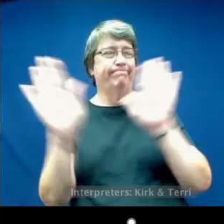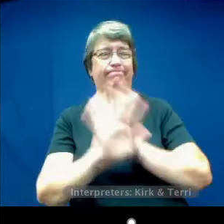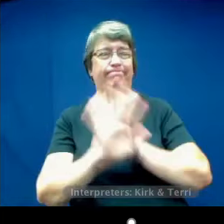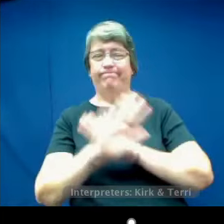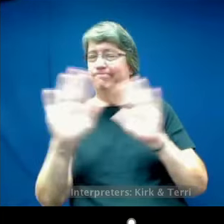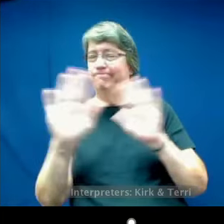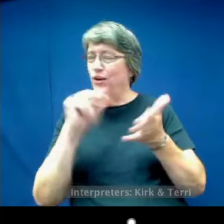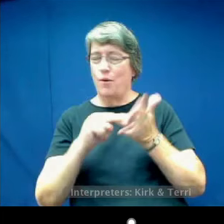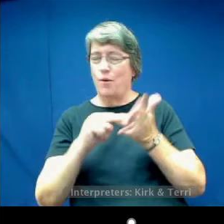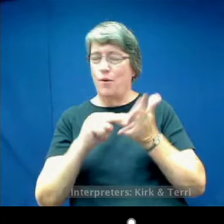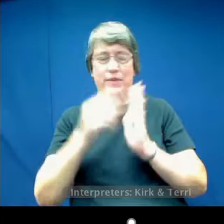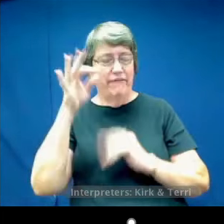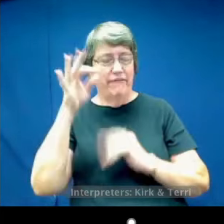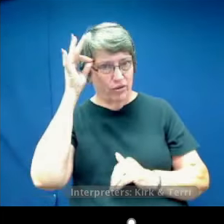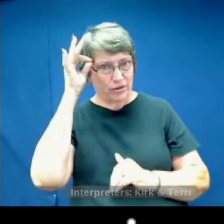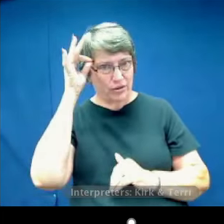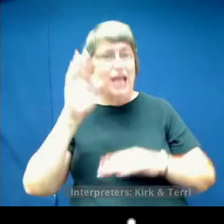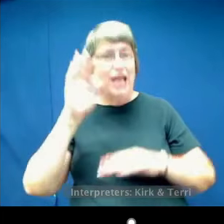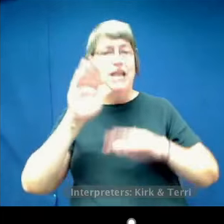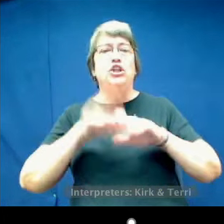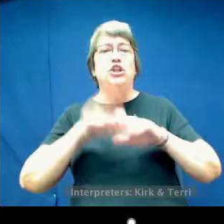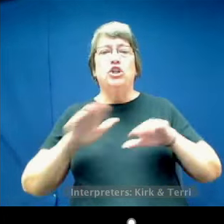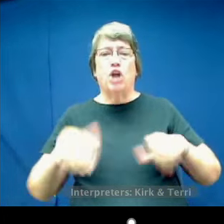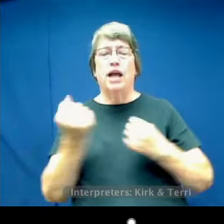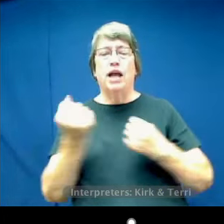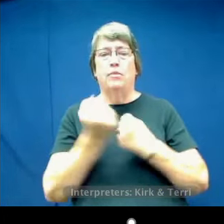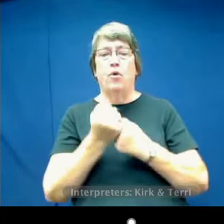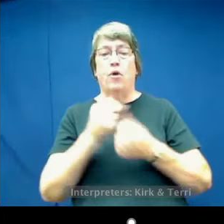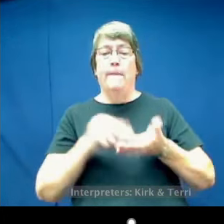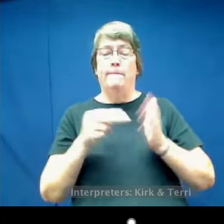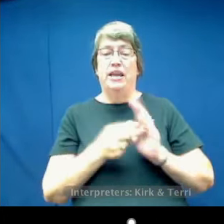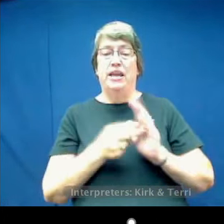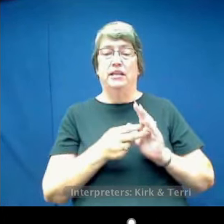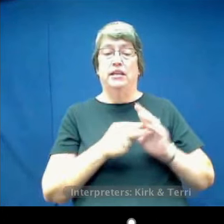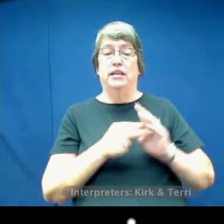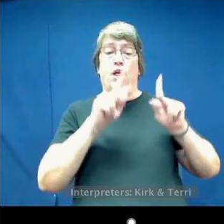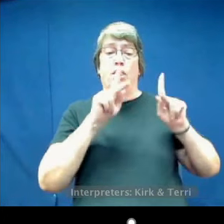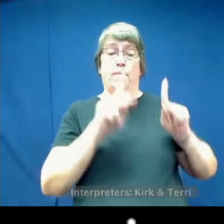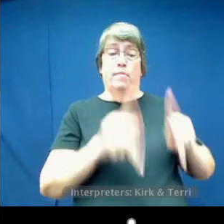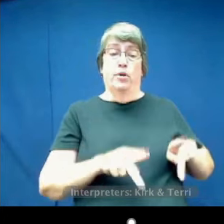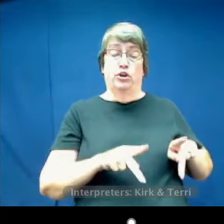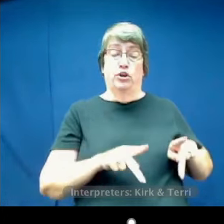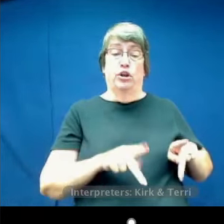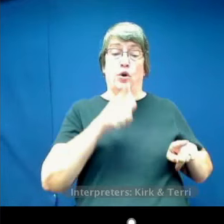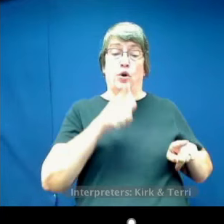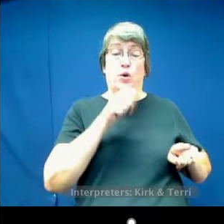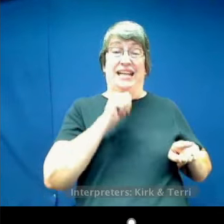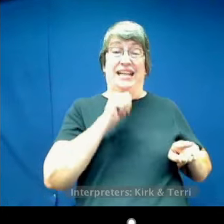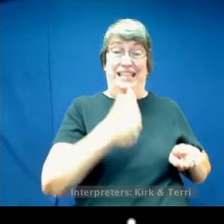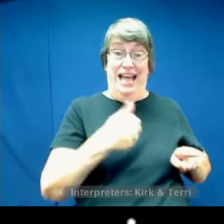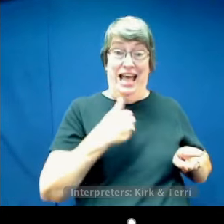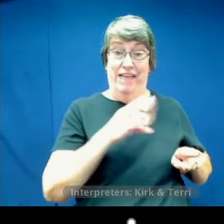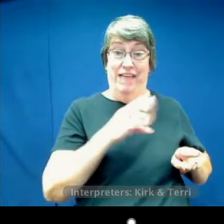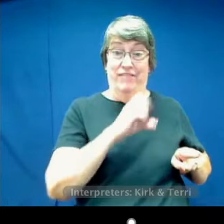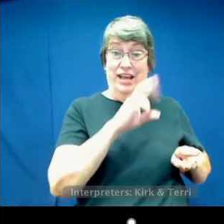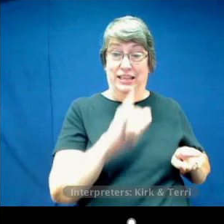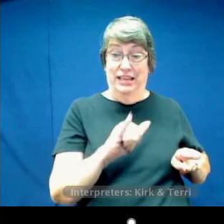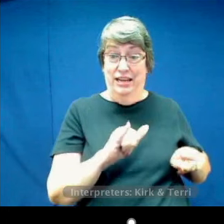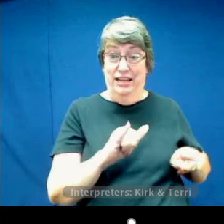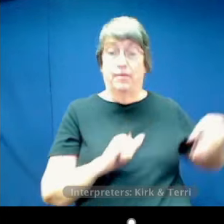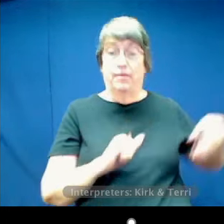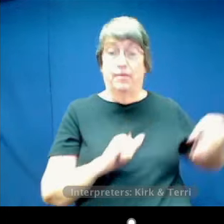Child support is money paid by the non-custodial parent to the parent who has custody. It's not taxable to the parent